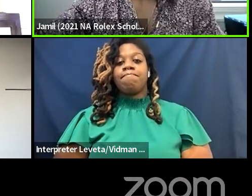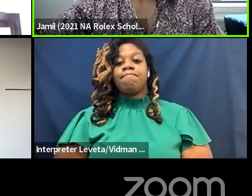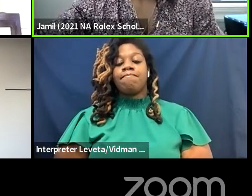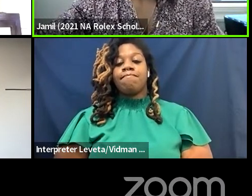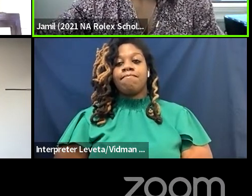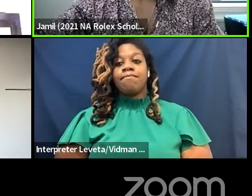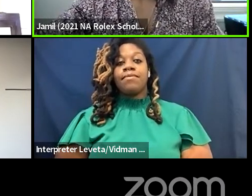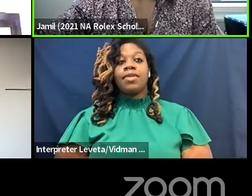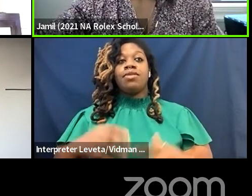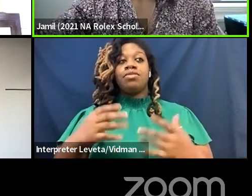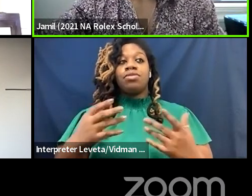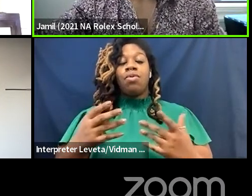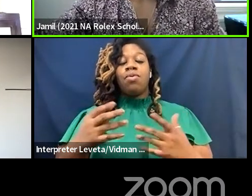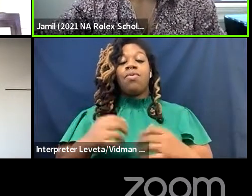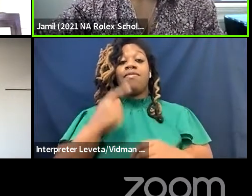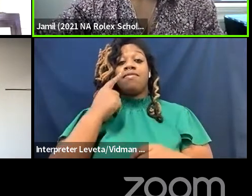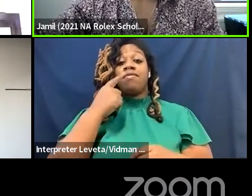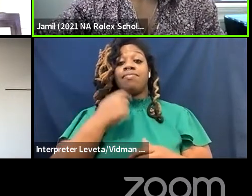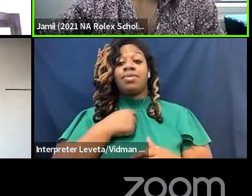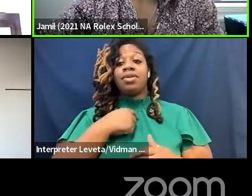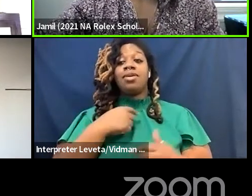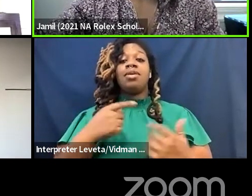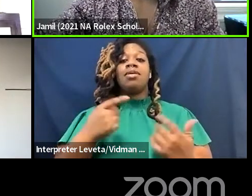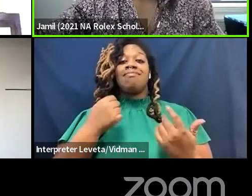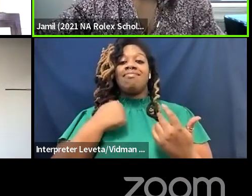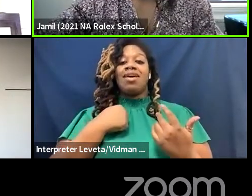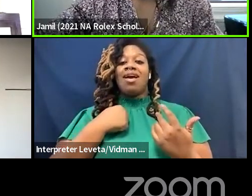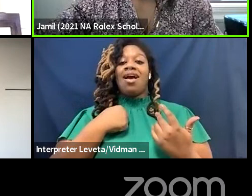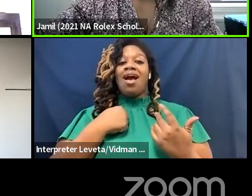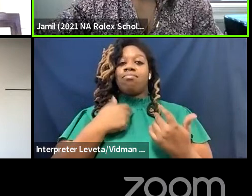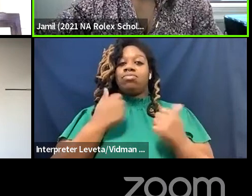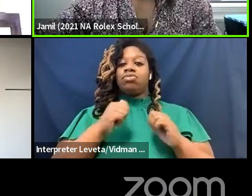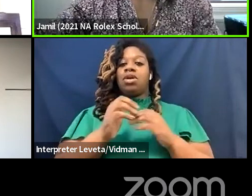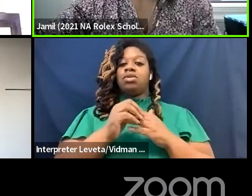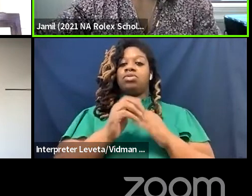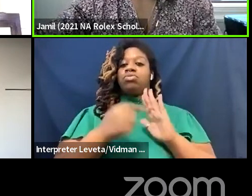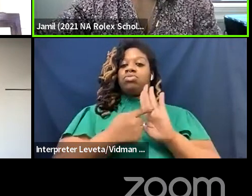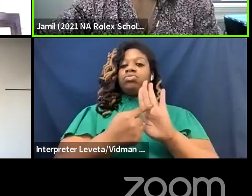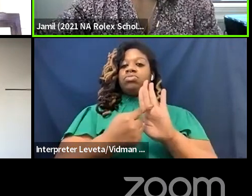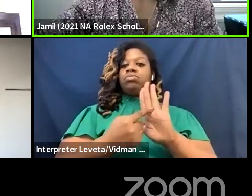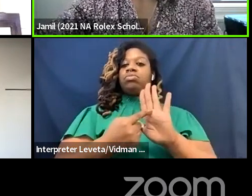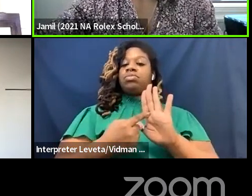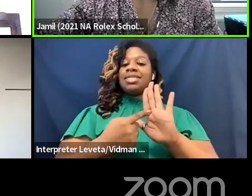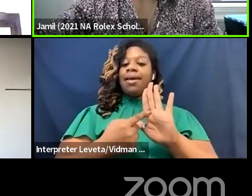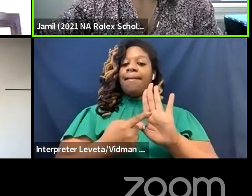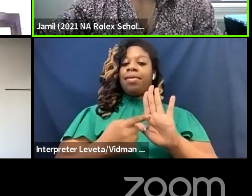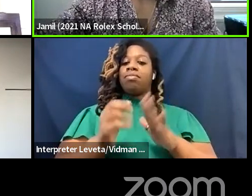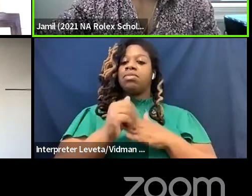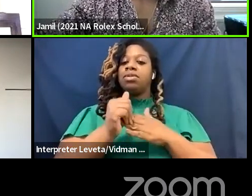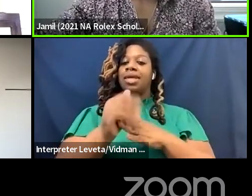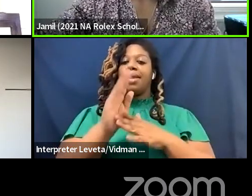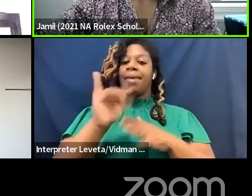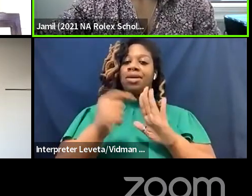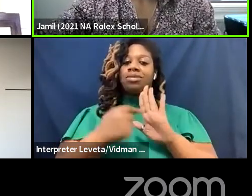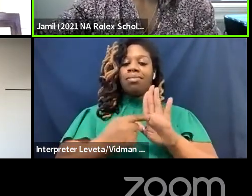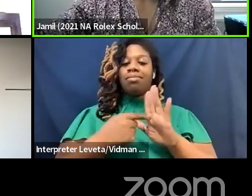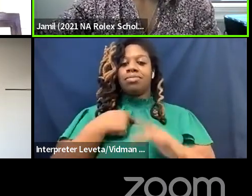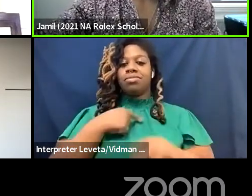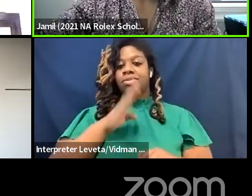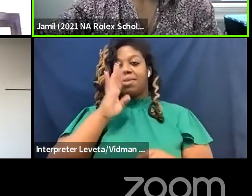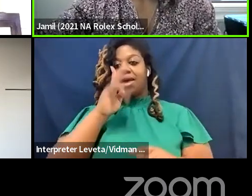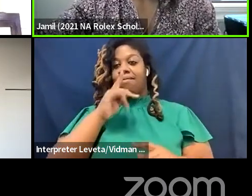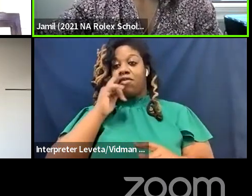And so by leading by example, by standing up for yourself and saying like, hey,